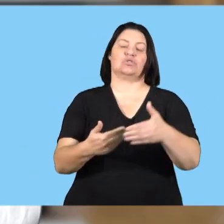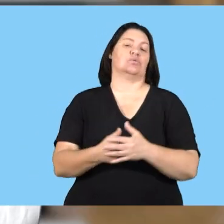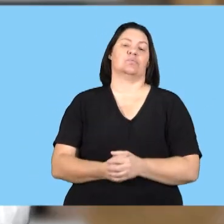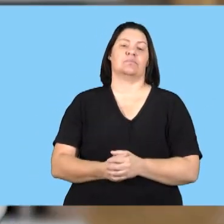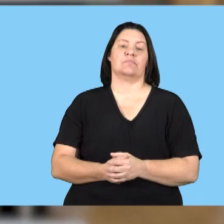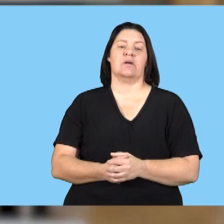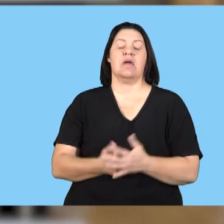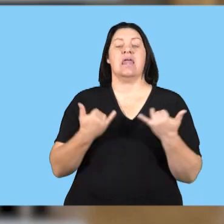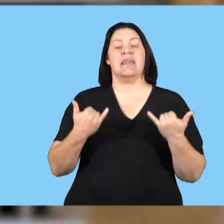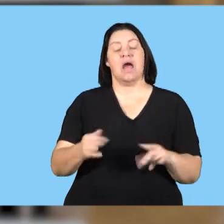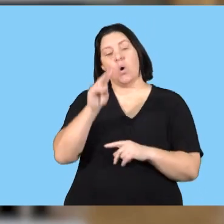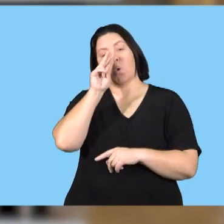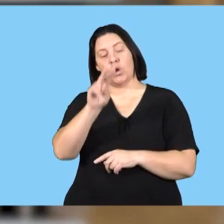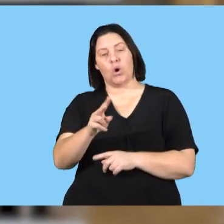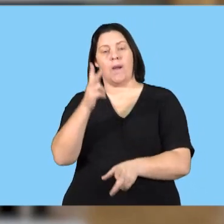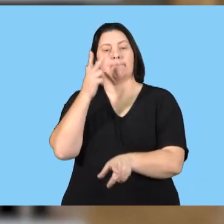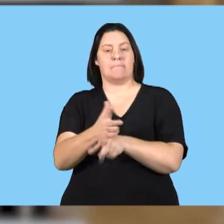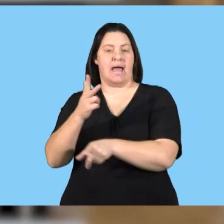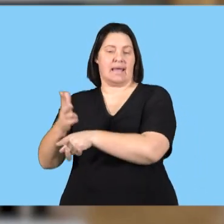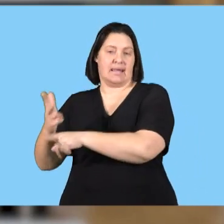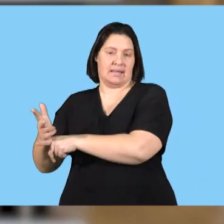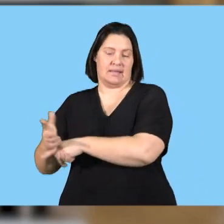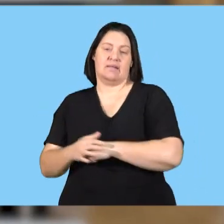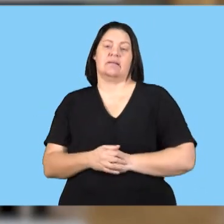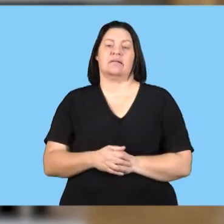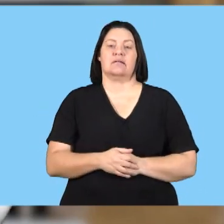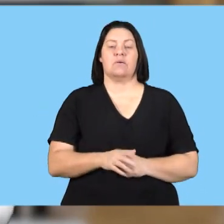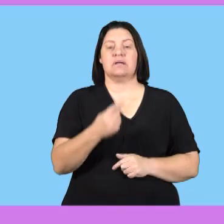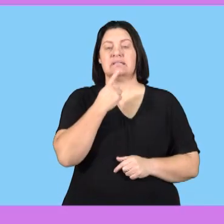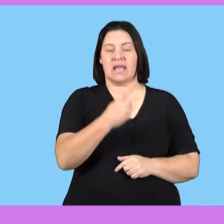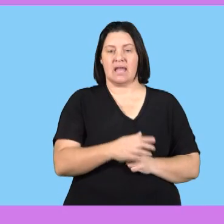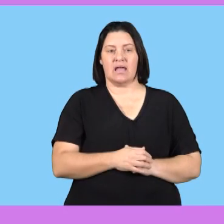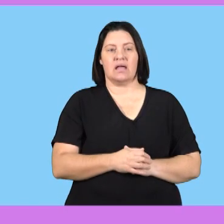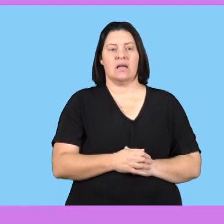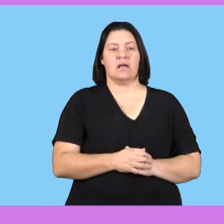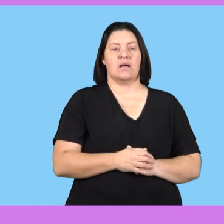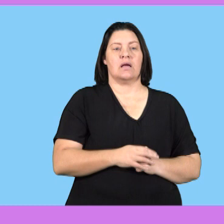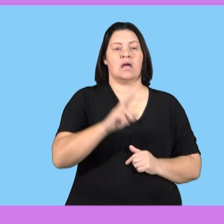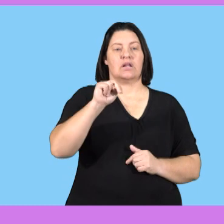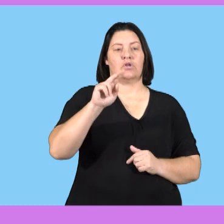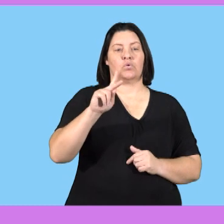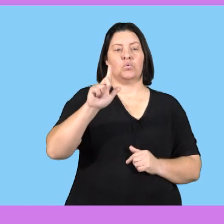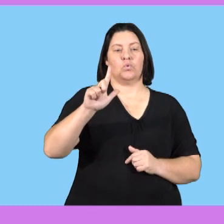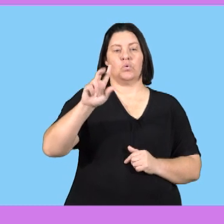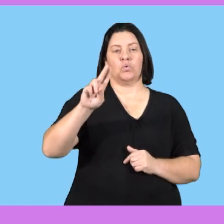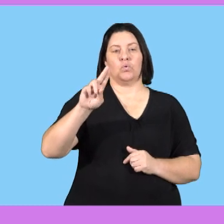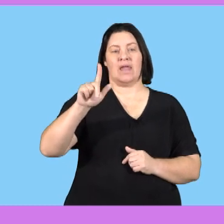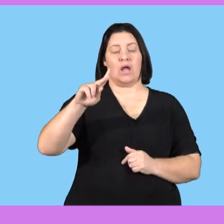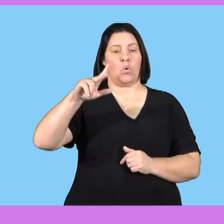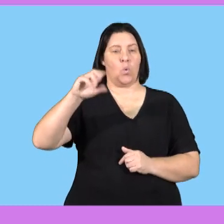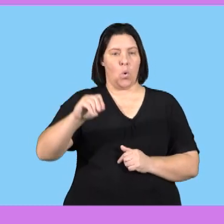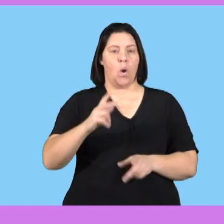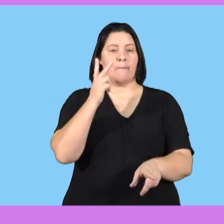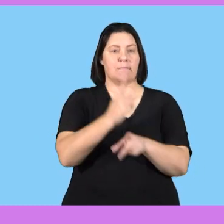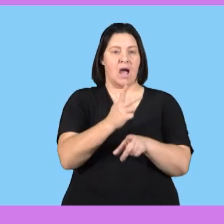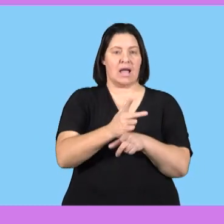on. We'll now be looking at parking tariffs, right? I said here, Nkululeko was charged 50 rand for parking